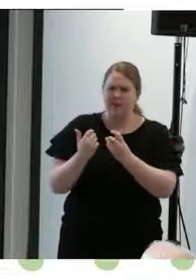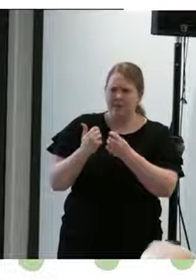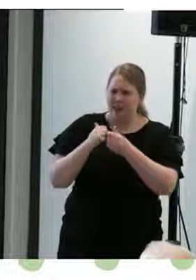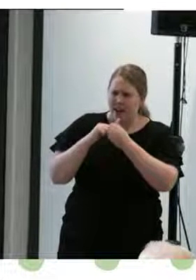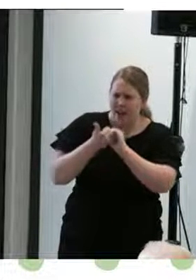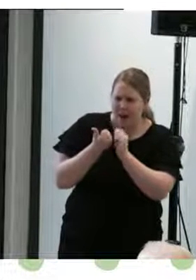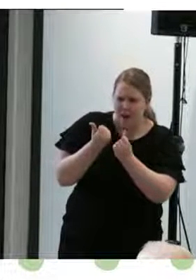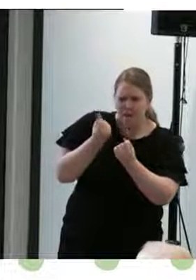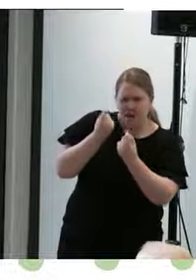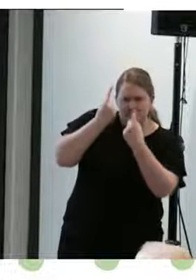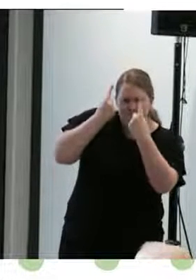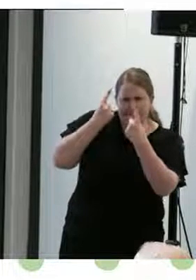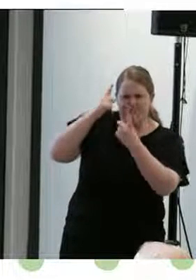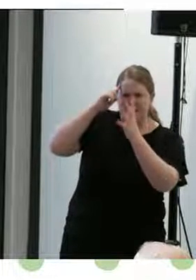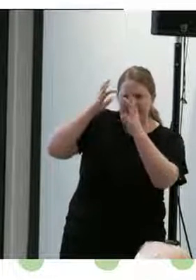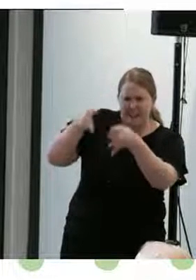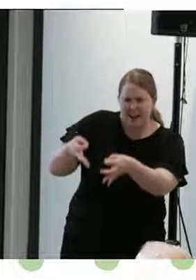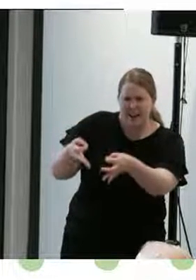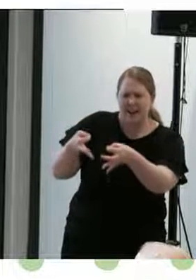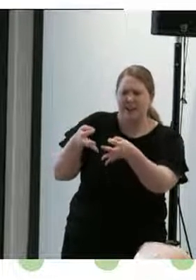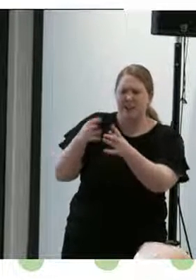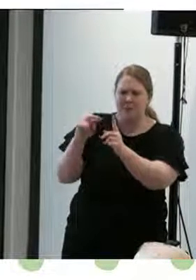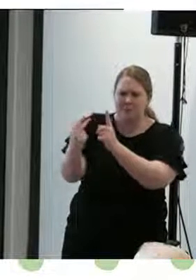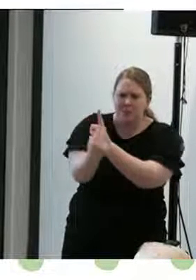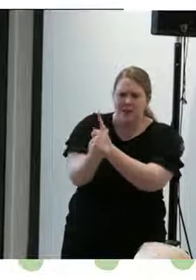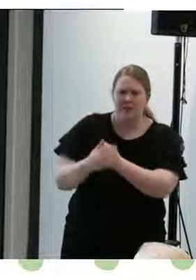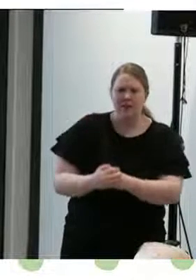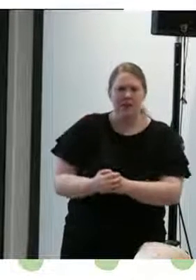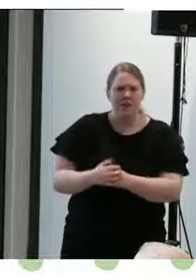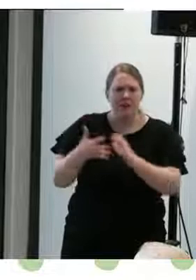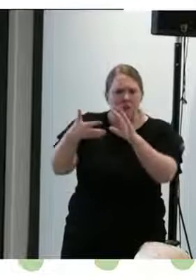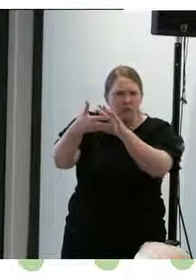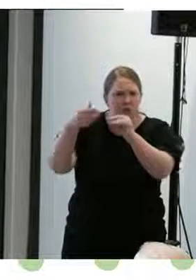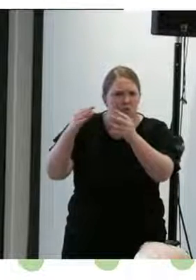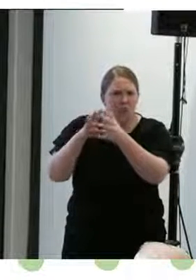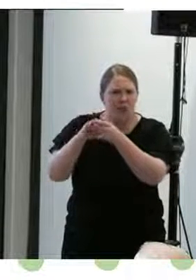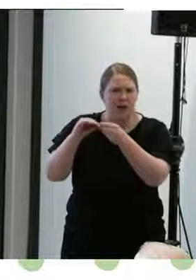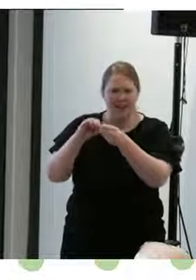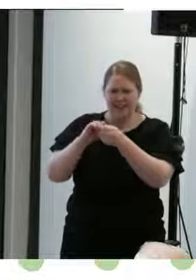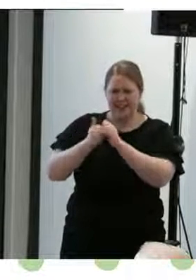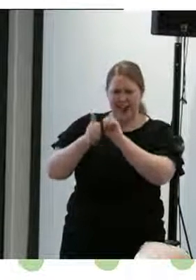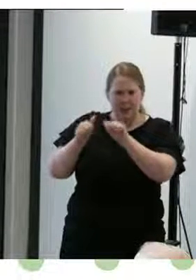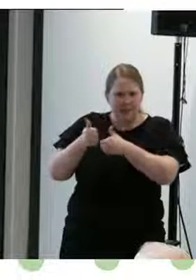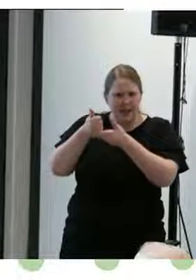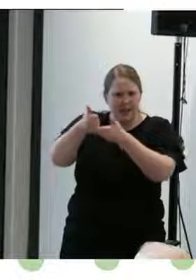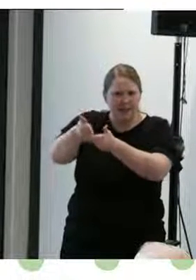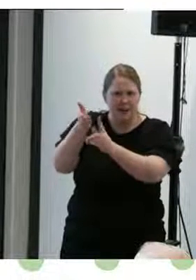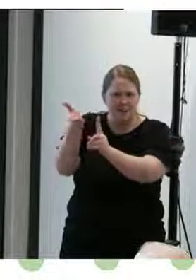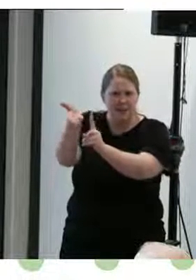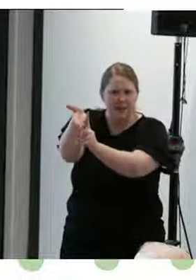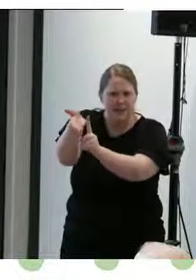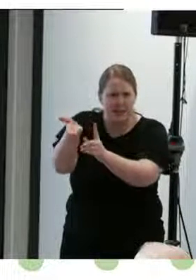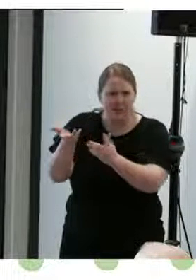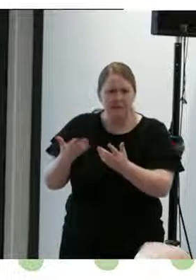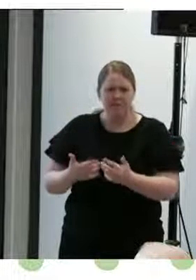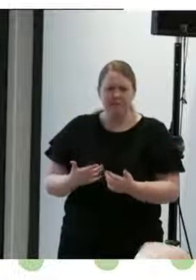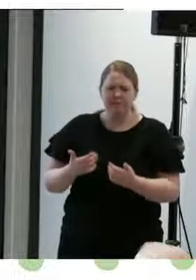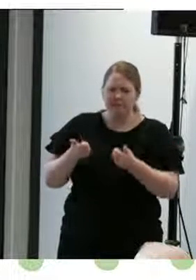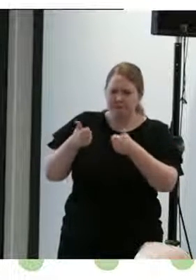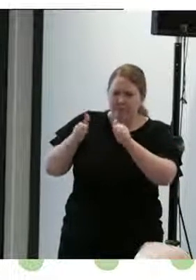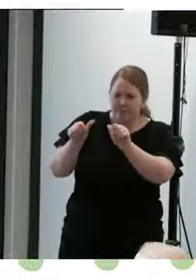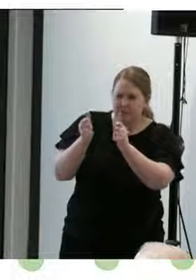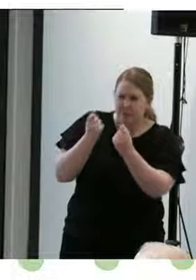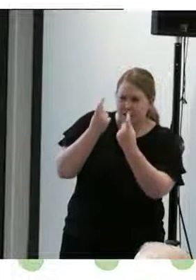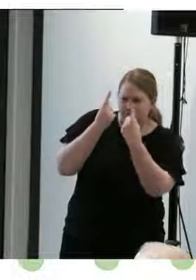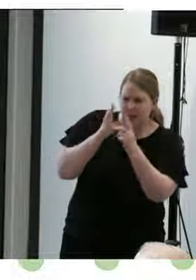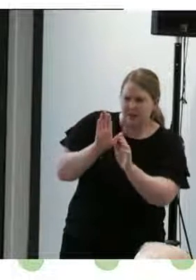at their views. I wanted to hear the stories that could make politics resonate with their experiences, and try to understand how